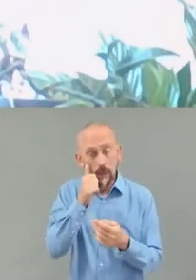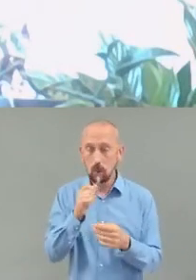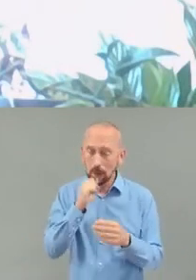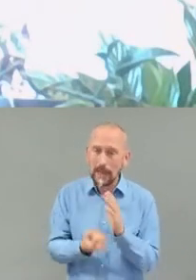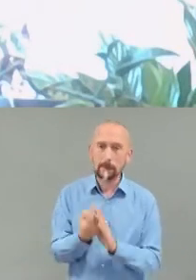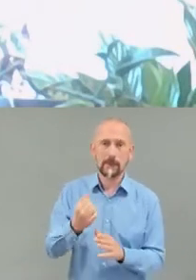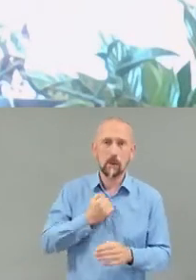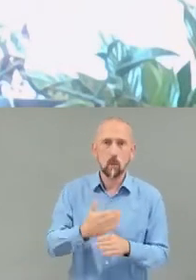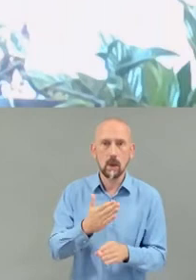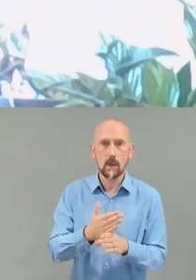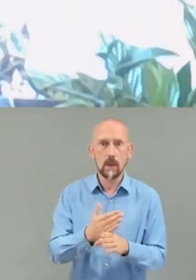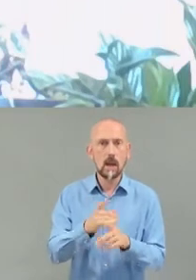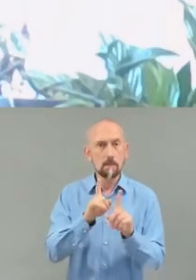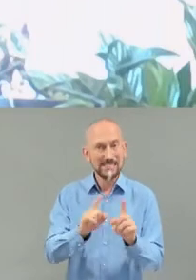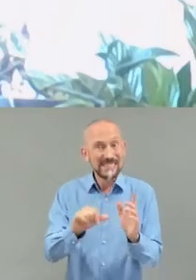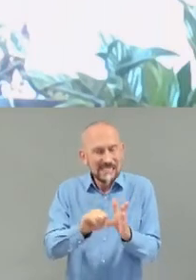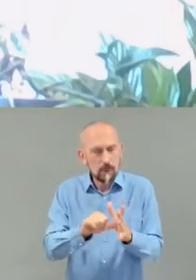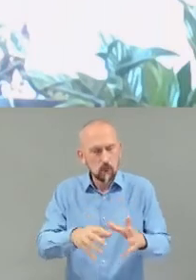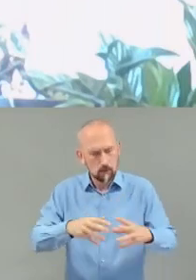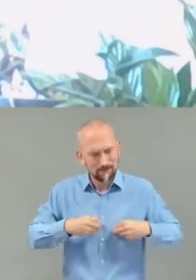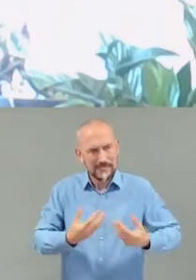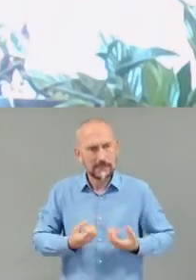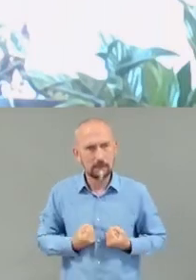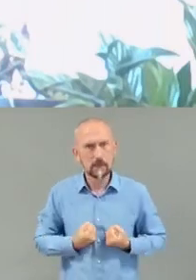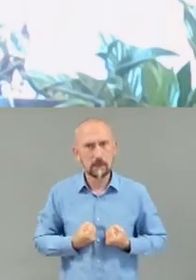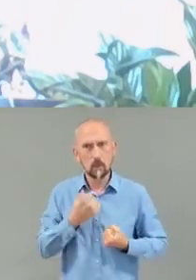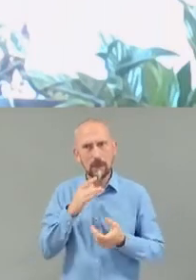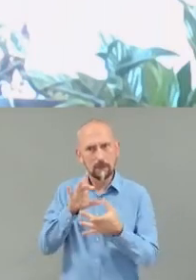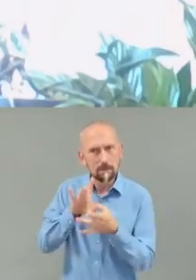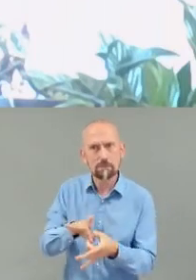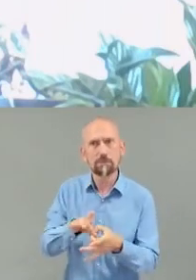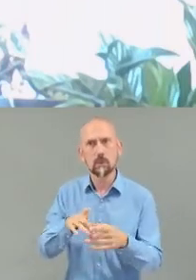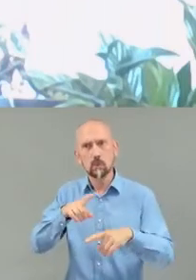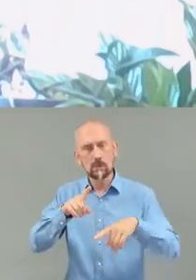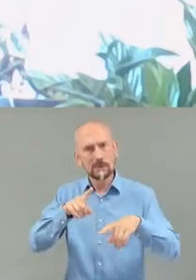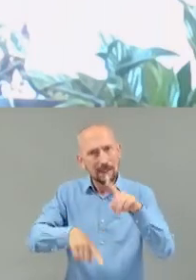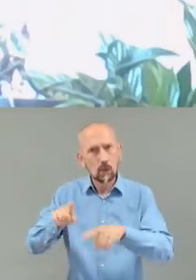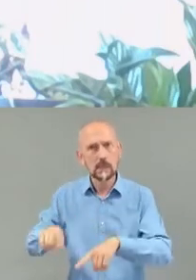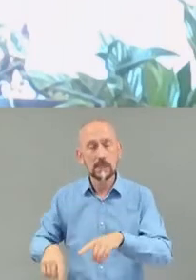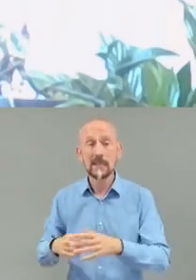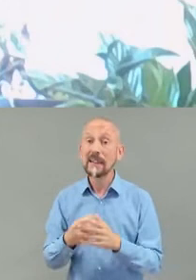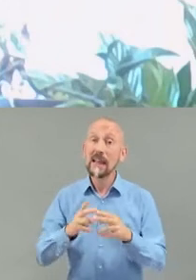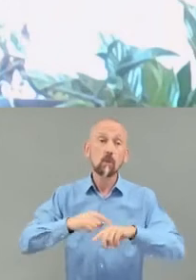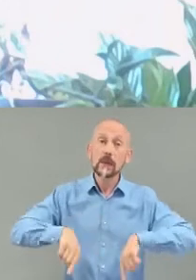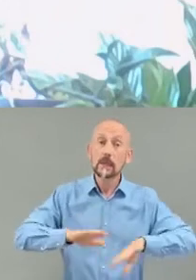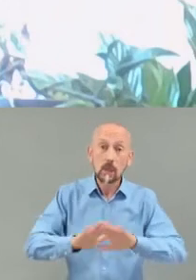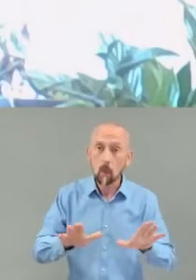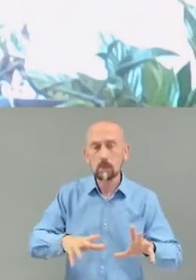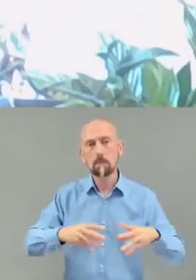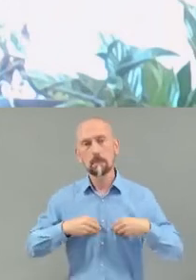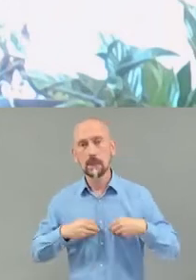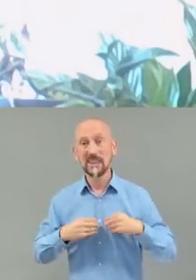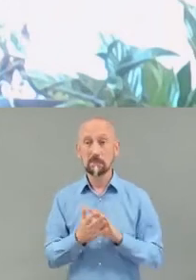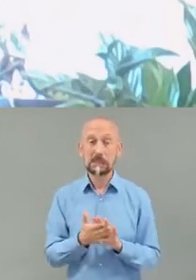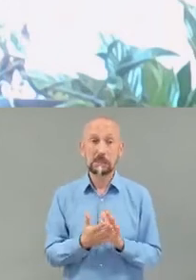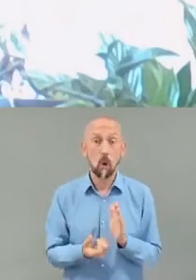challenges of diversity. But unless we have the courage to do that, we will not sustain the opportunities that have